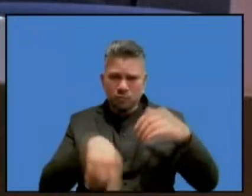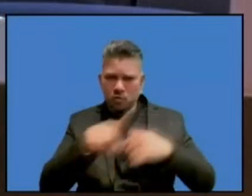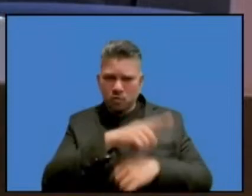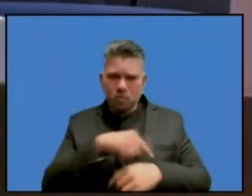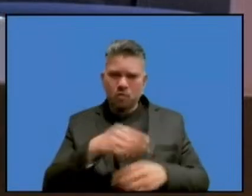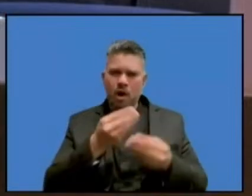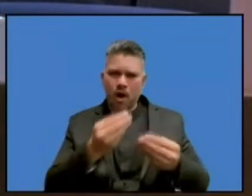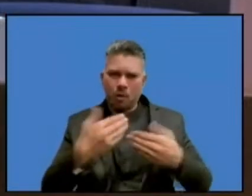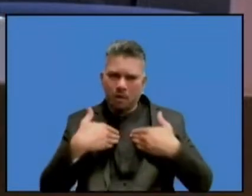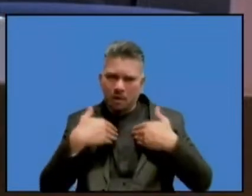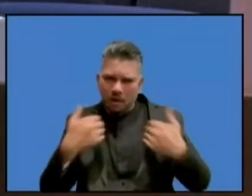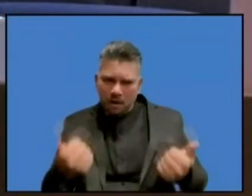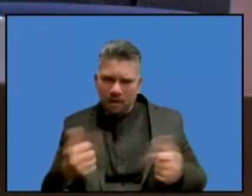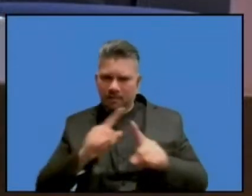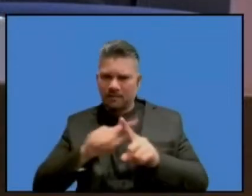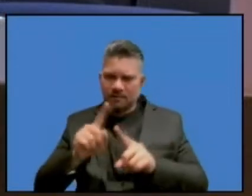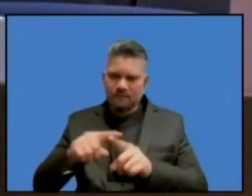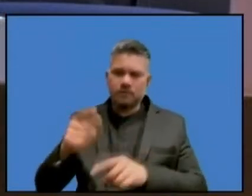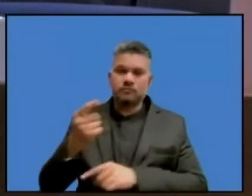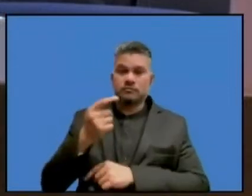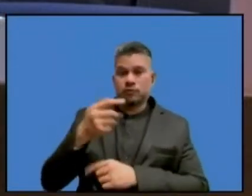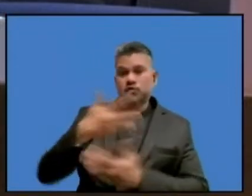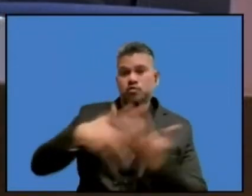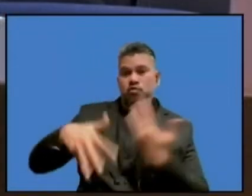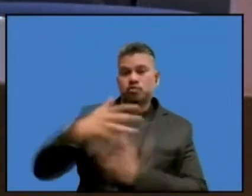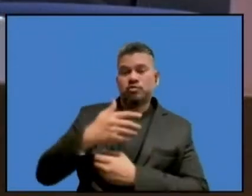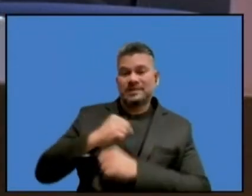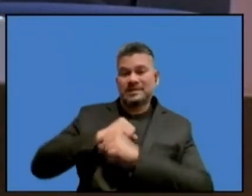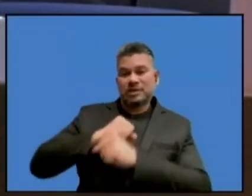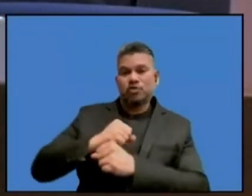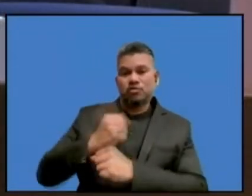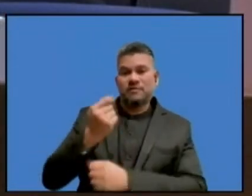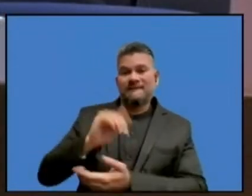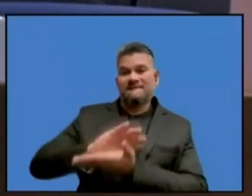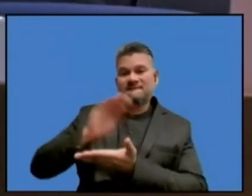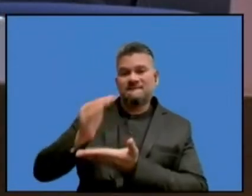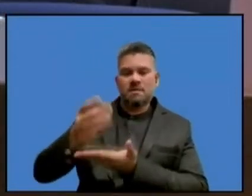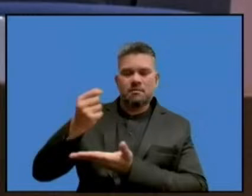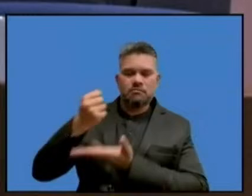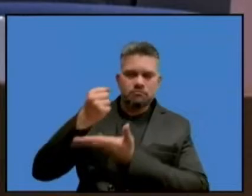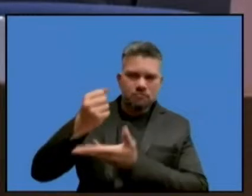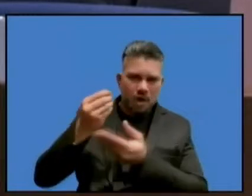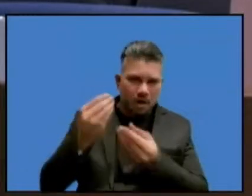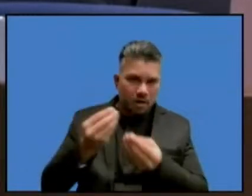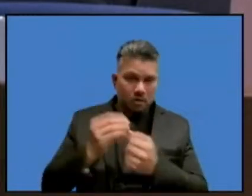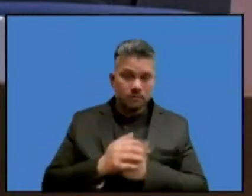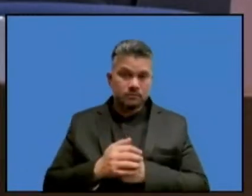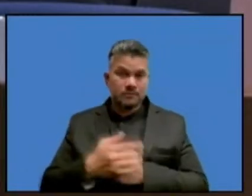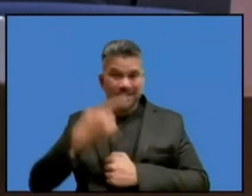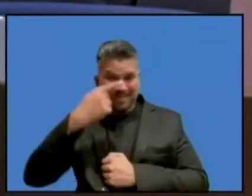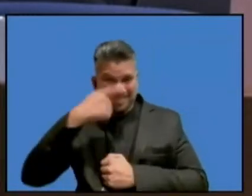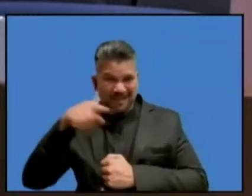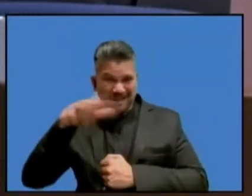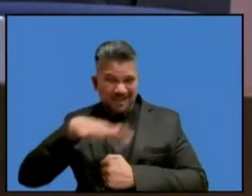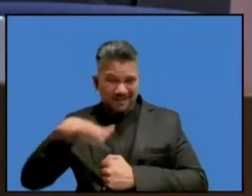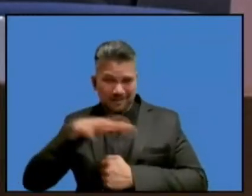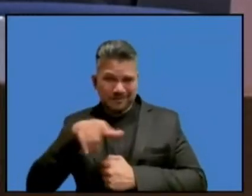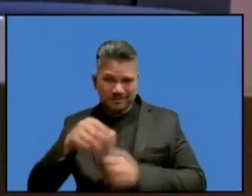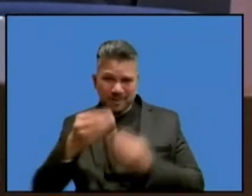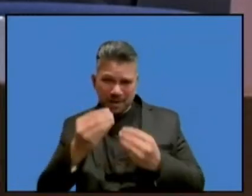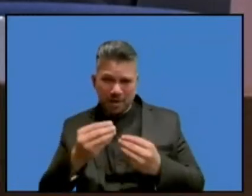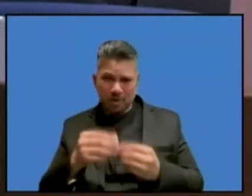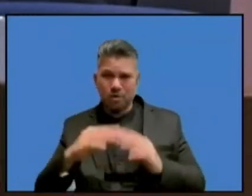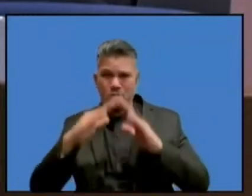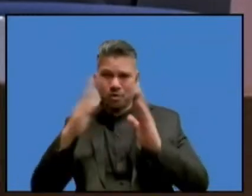Security Fund. In Thailand, we are hopeful that ongoing discussions on possible exclusion of domestic work and agriculture sectors in the